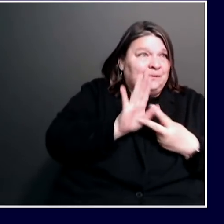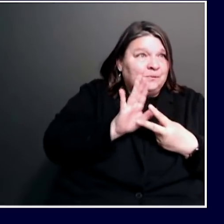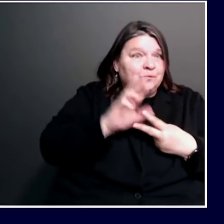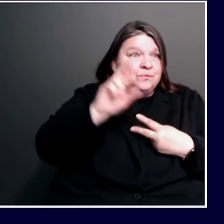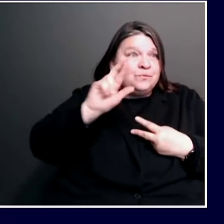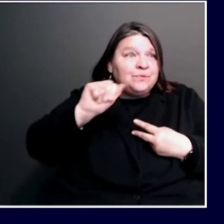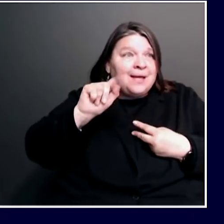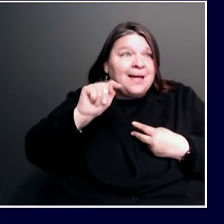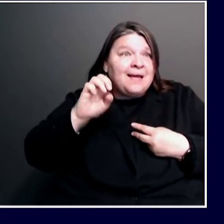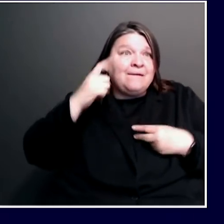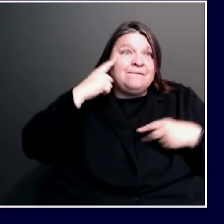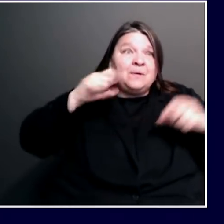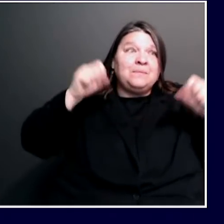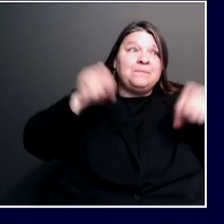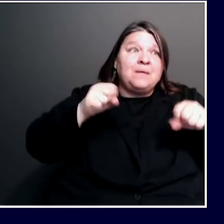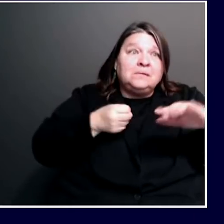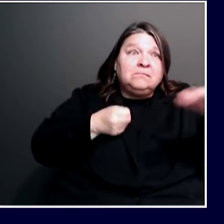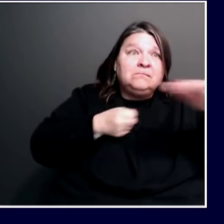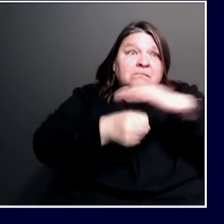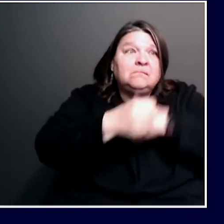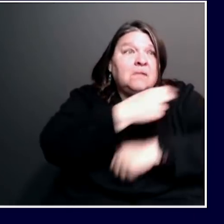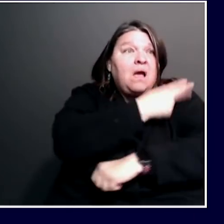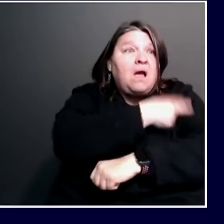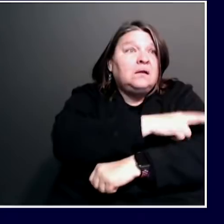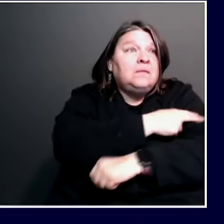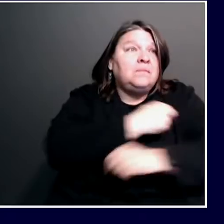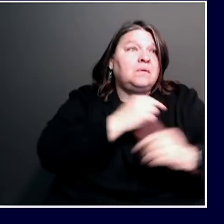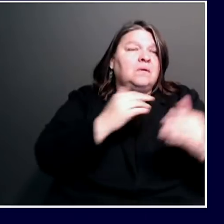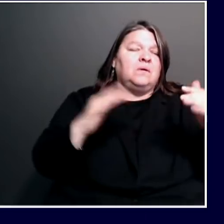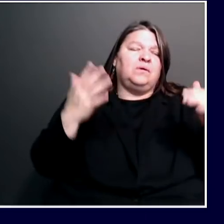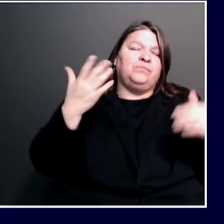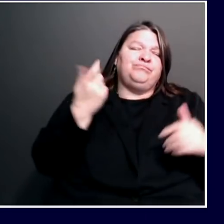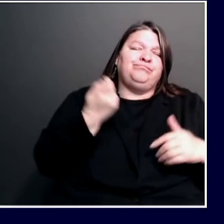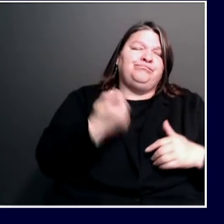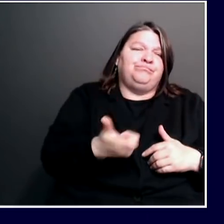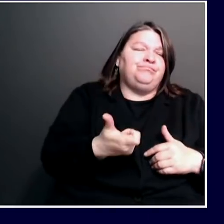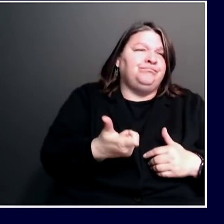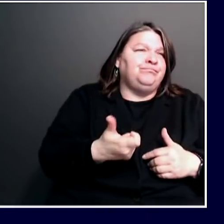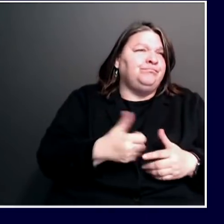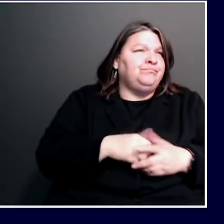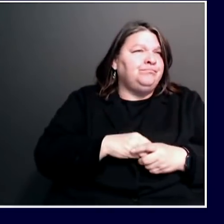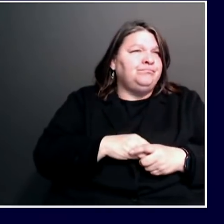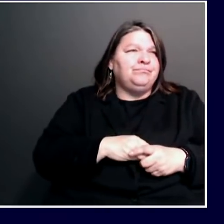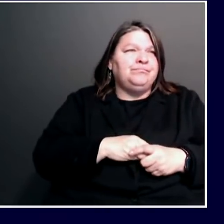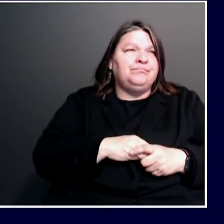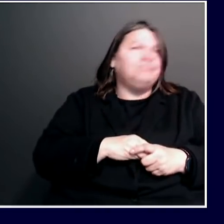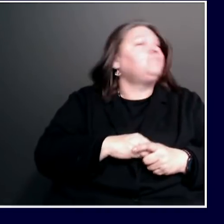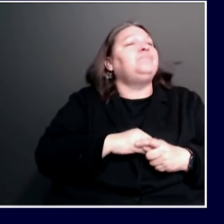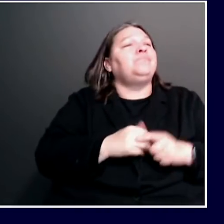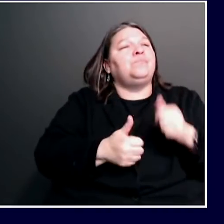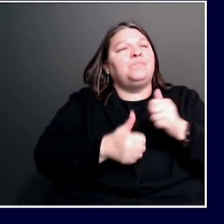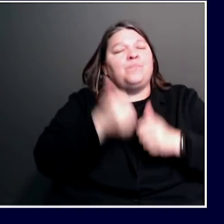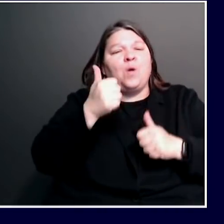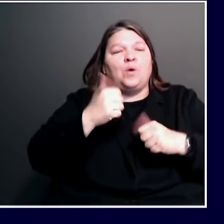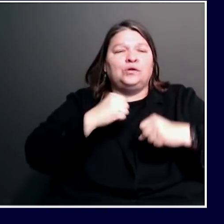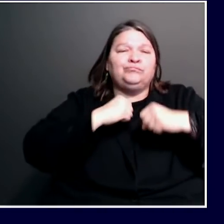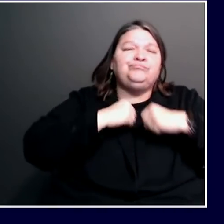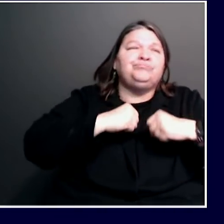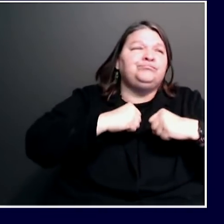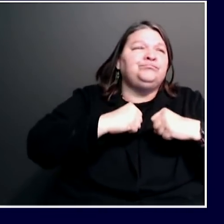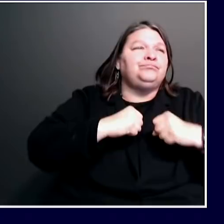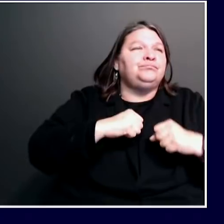more dramatically than if they had just had their first two shots alone. Indeed, Chris, in a paper from a few weeks